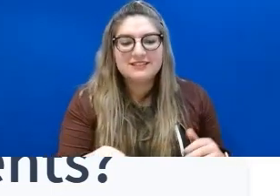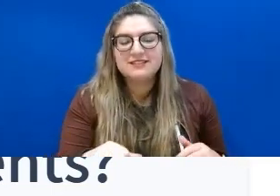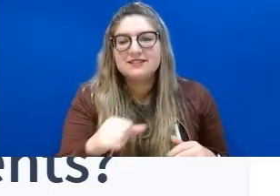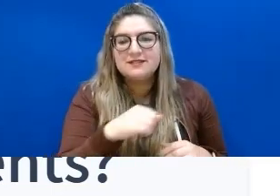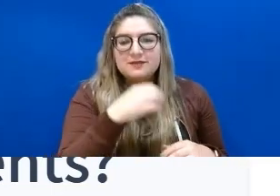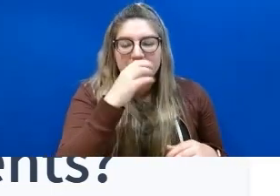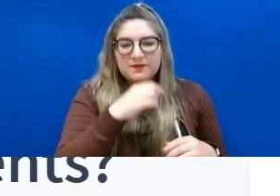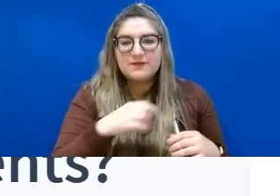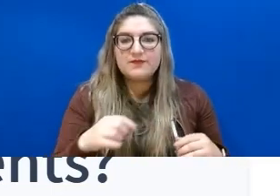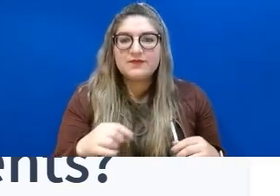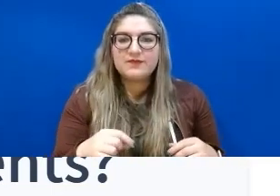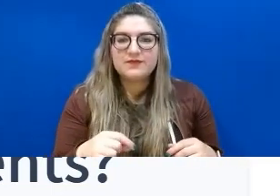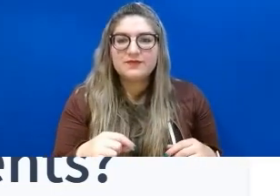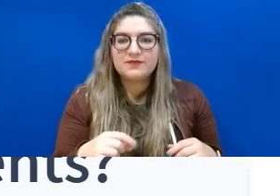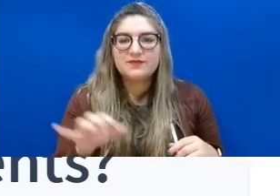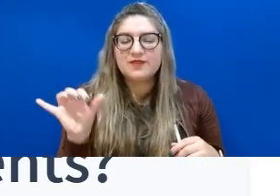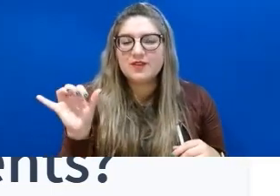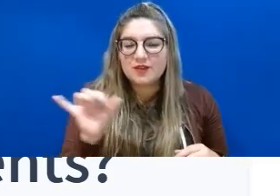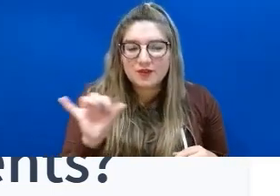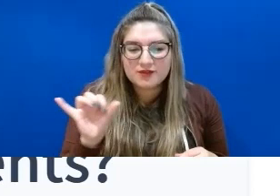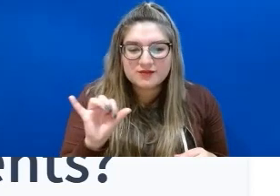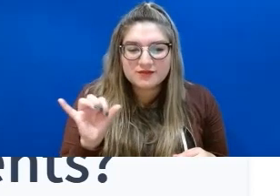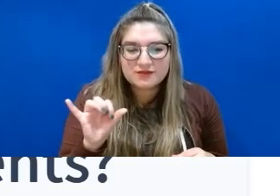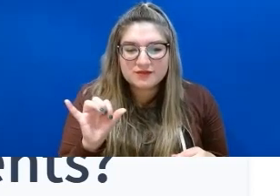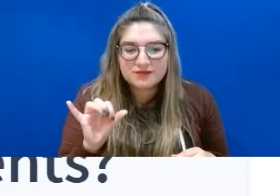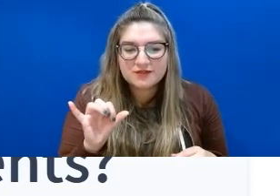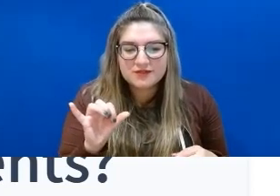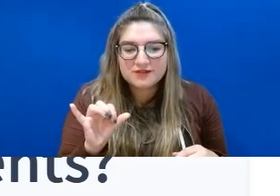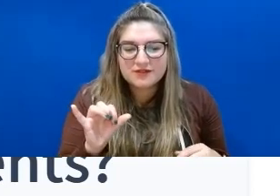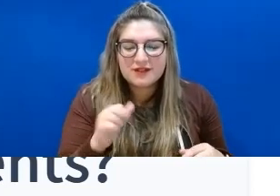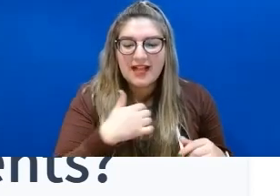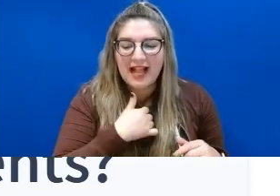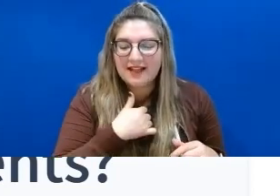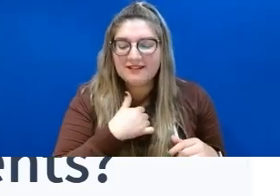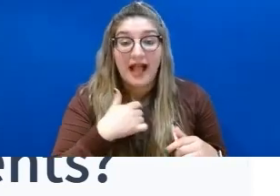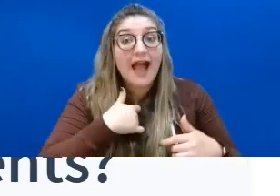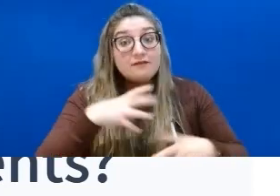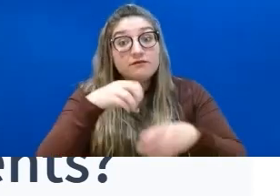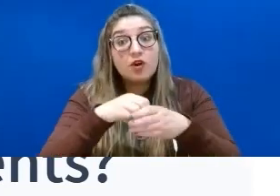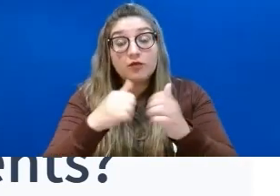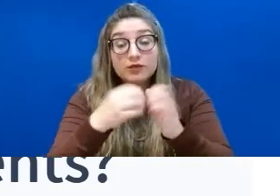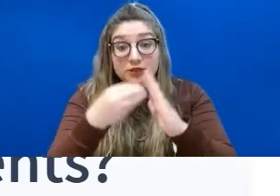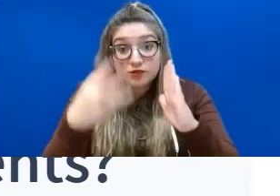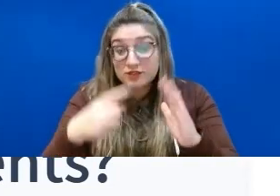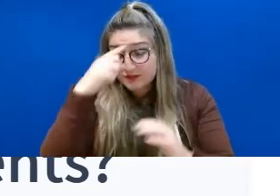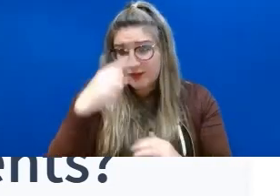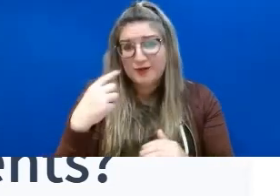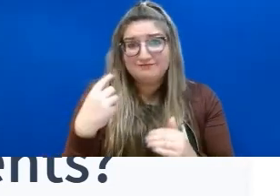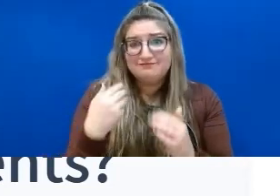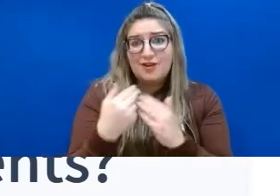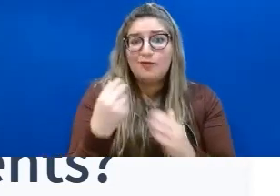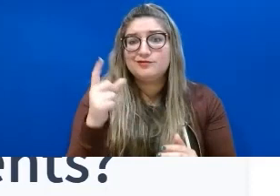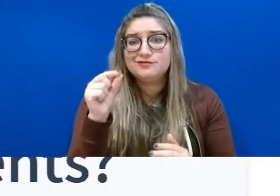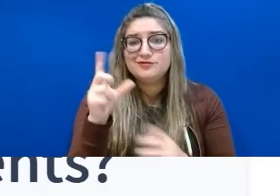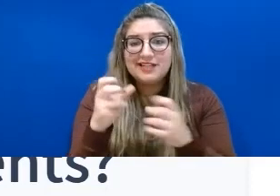so I've been doing student affairs work for almost 2 decades, and so I've seen this resistance a lot. But this idea that